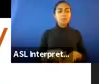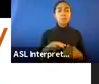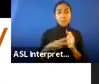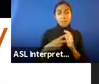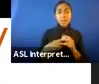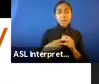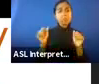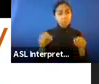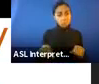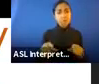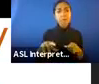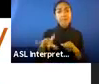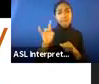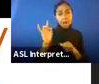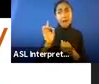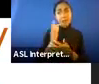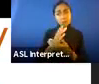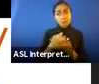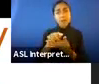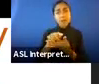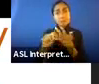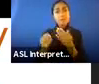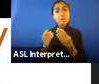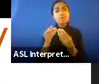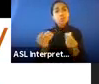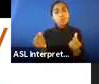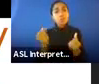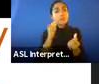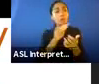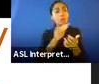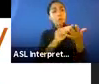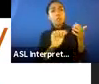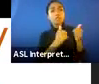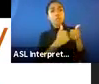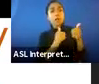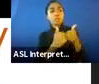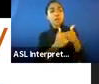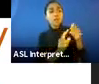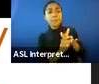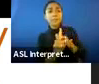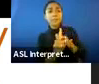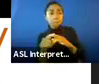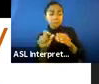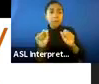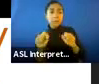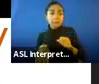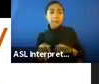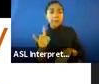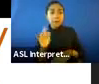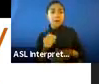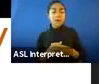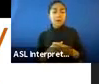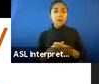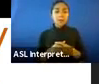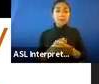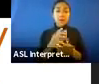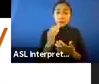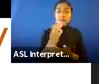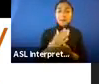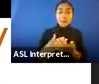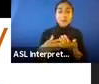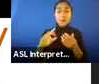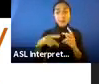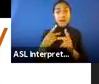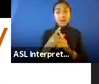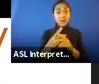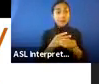solutions for many of the challenges that we face. And in fact, the kinds of interventions we make will change the conditions to